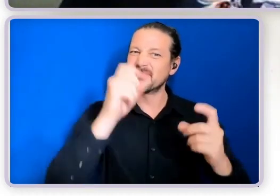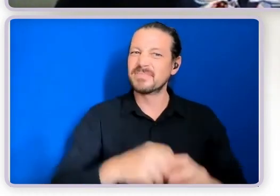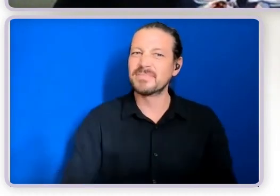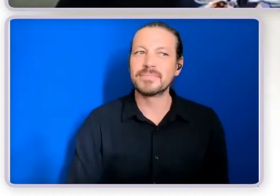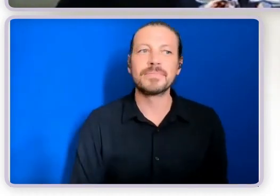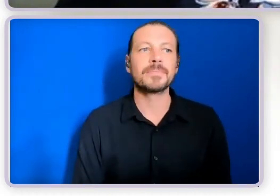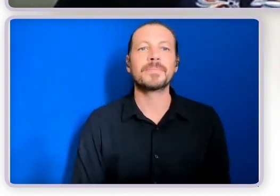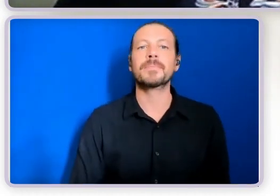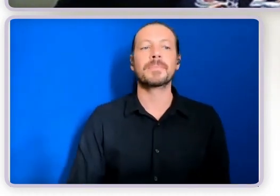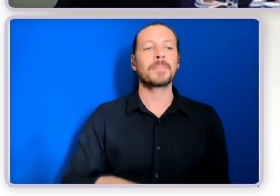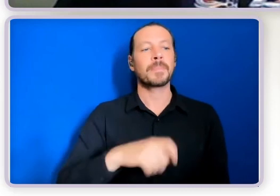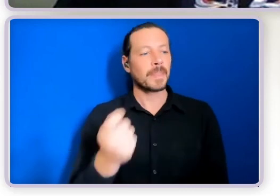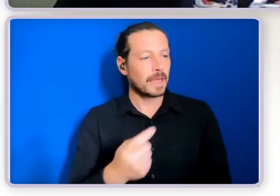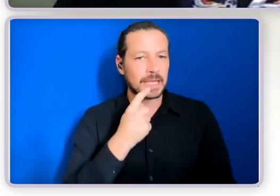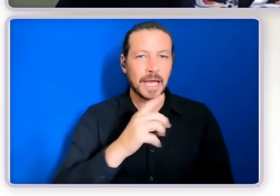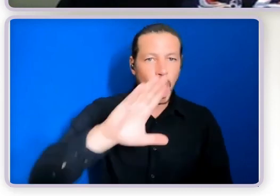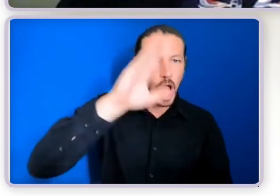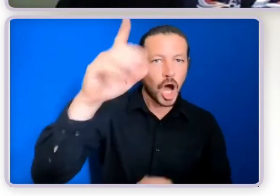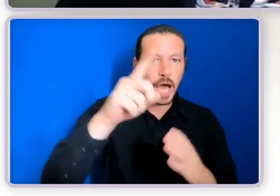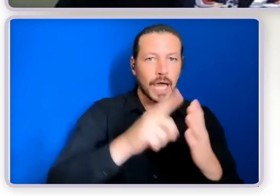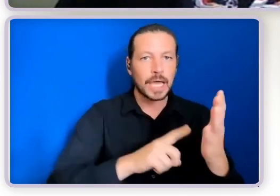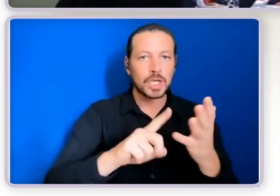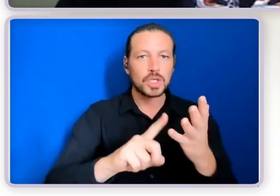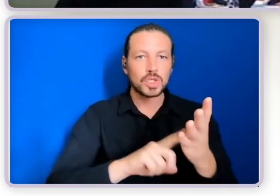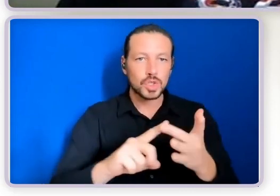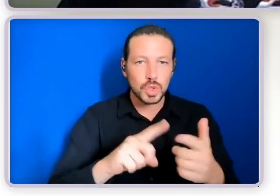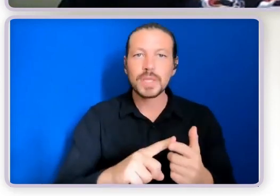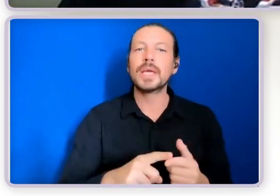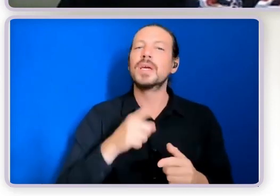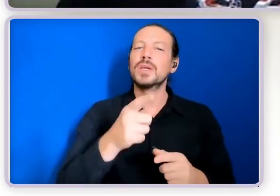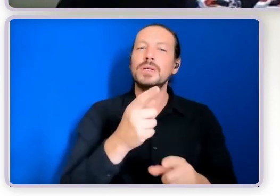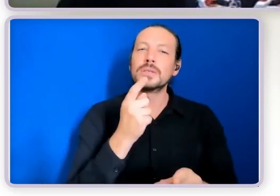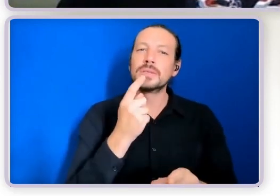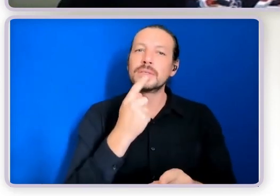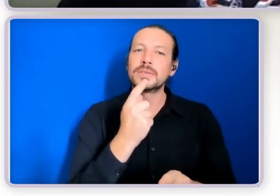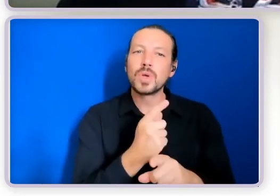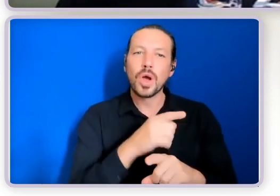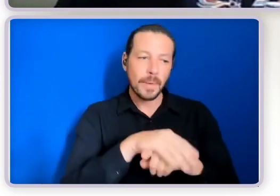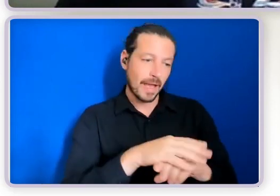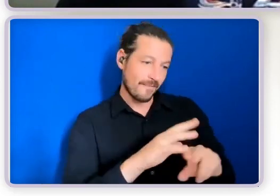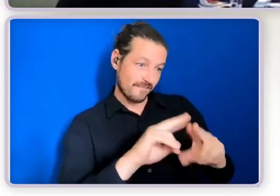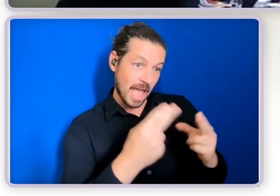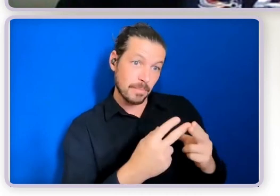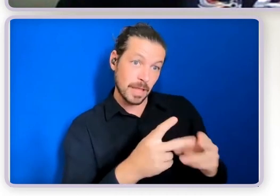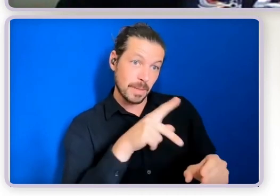Hi, Julie. You highlighted talking to families participants about choice of service providers.